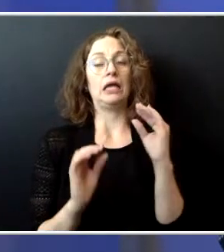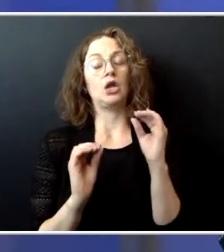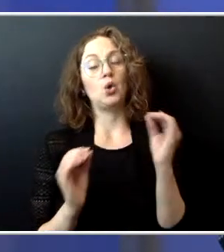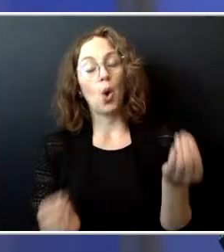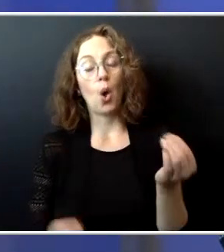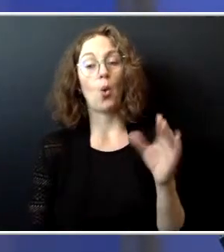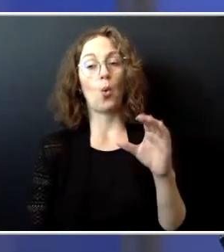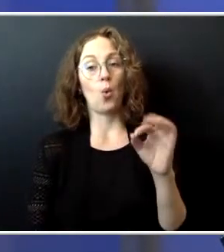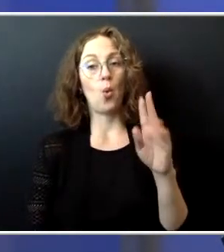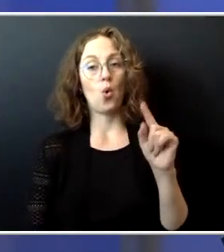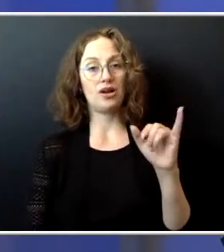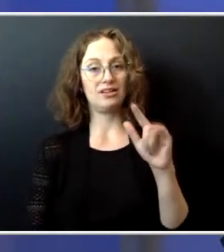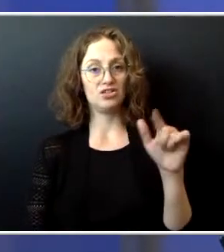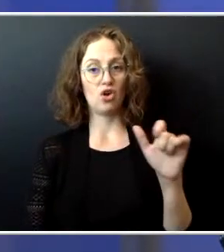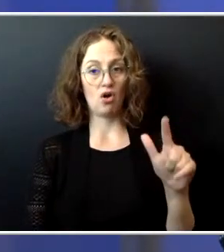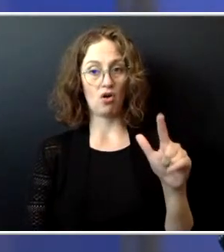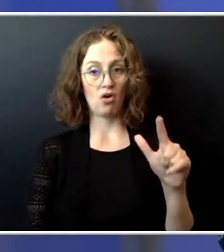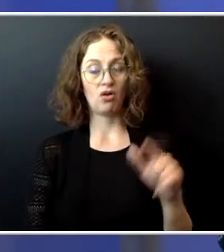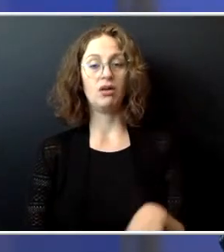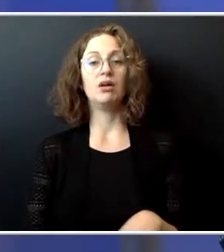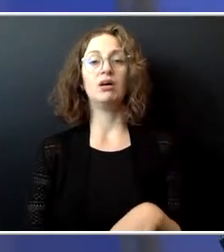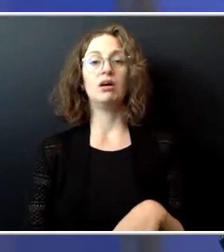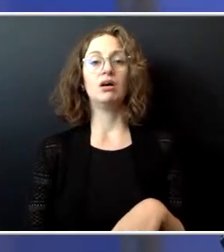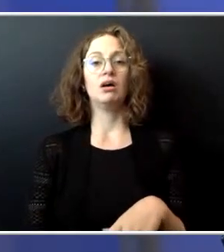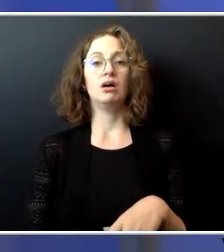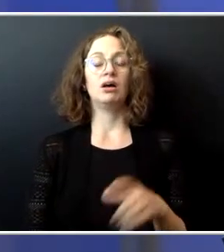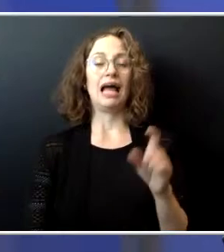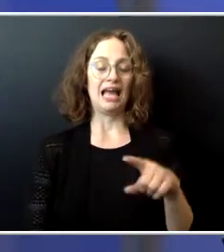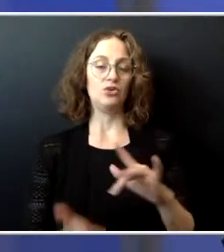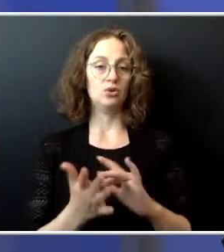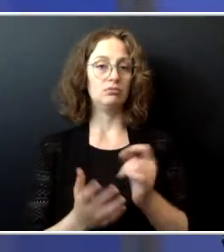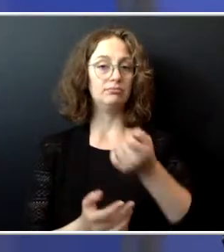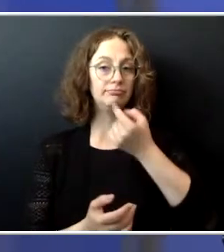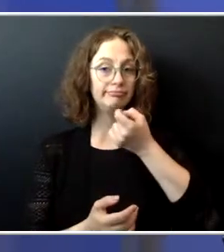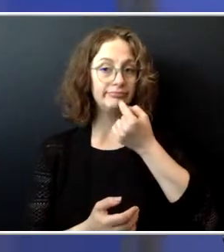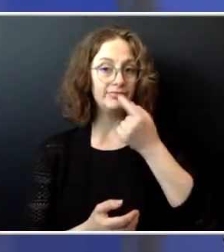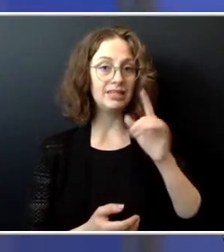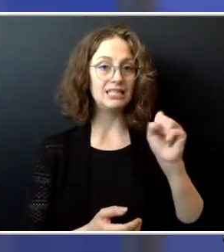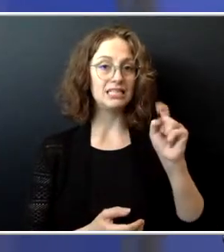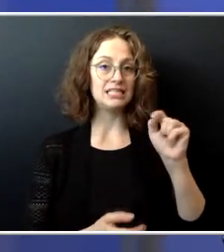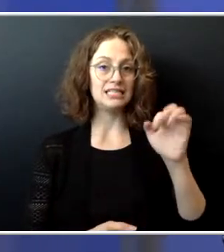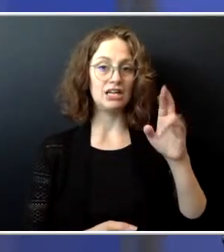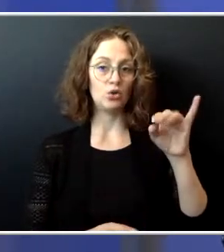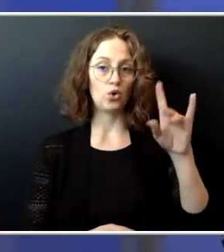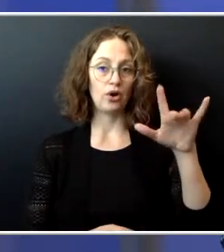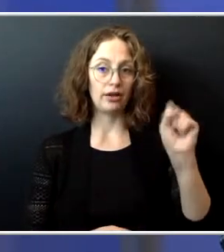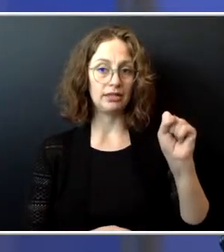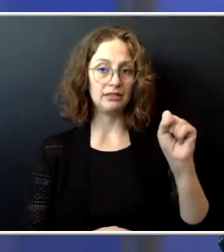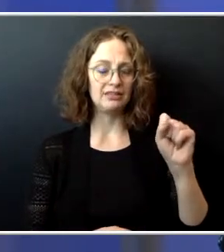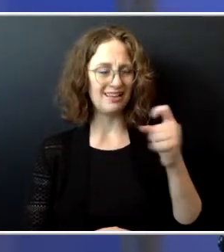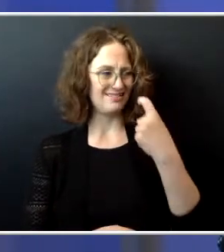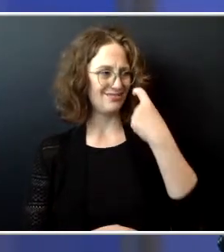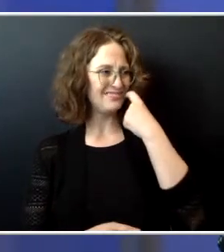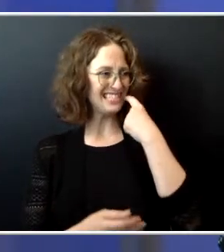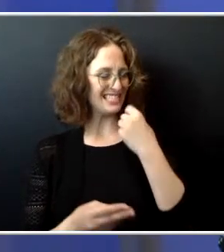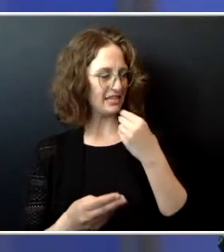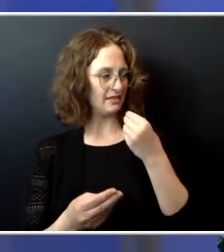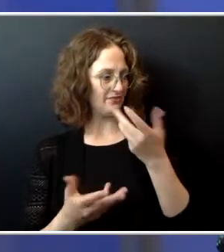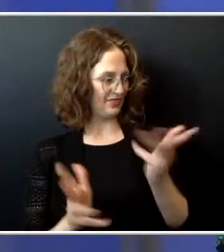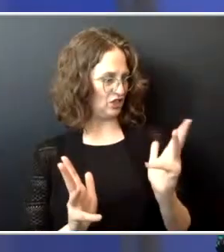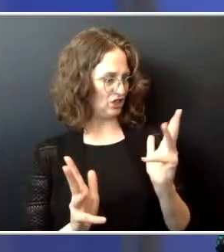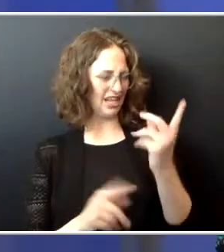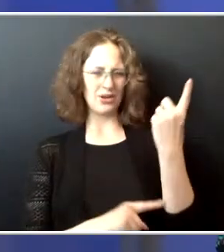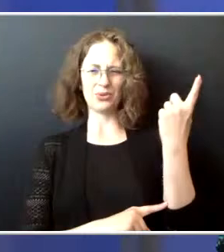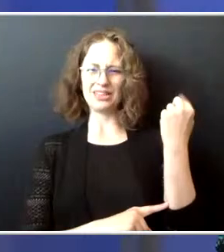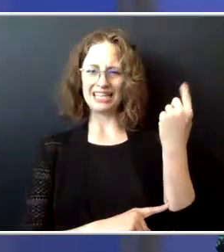on oral steroids. And then I just got off those oral steroids, like a year ago? Yeah, it's a long time. You've